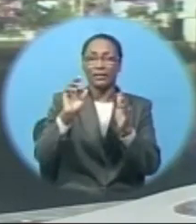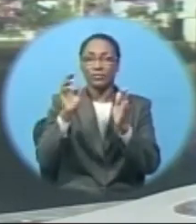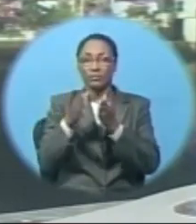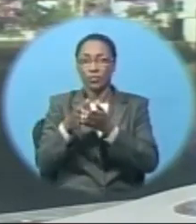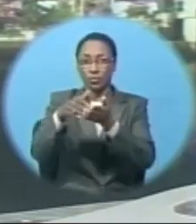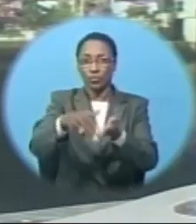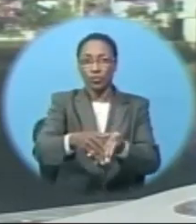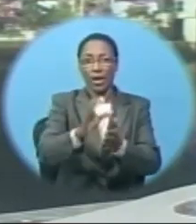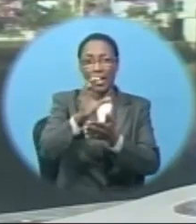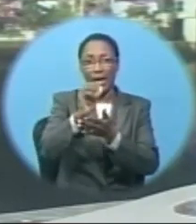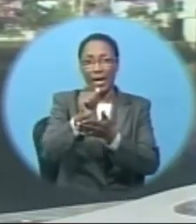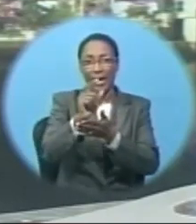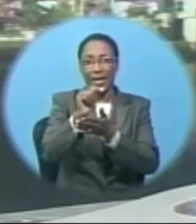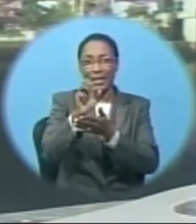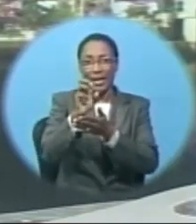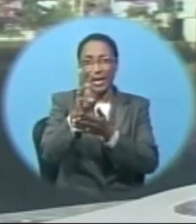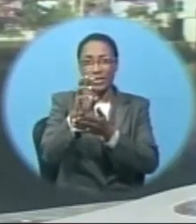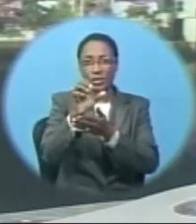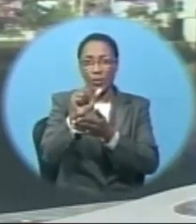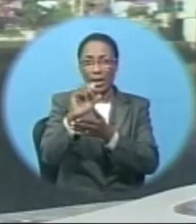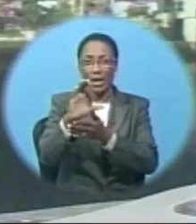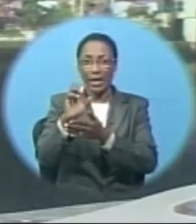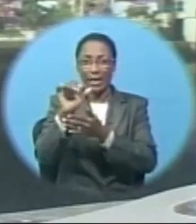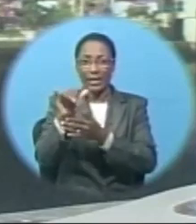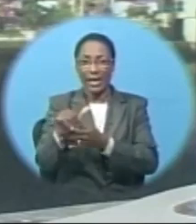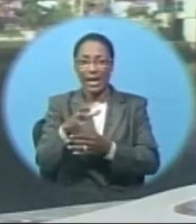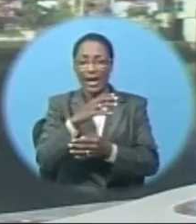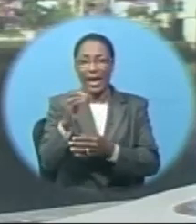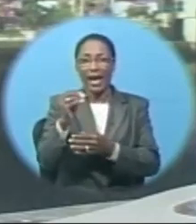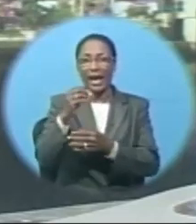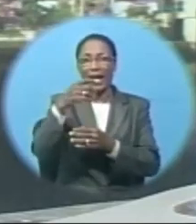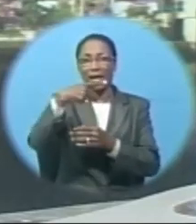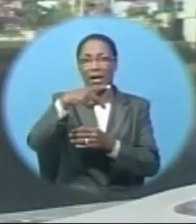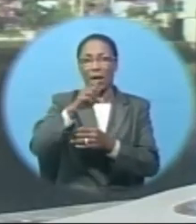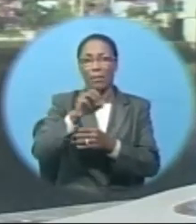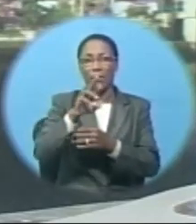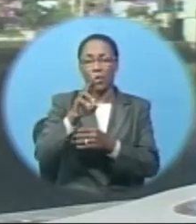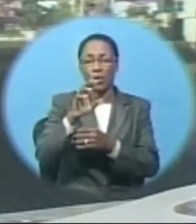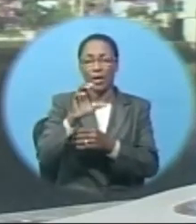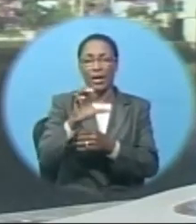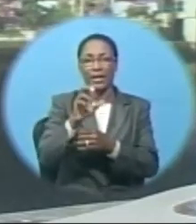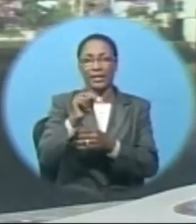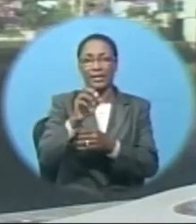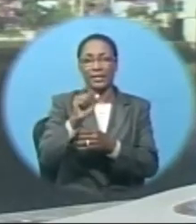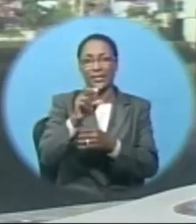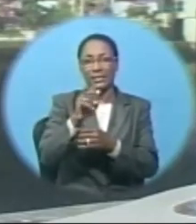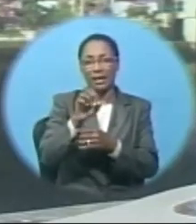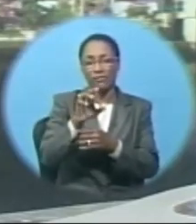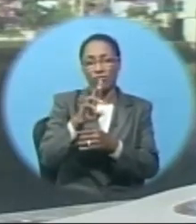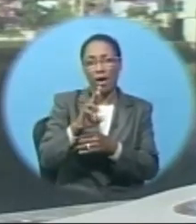Disney's private islands in the Bahamas, and Port Canaveral in Florida. A peek into the